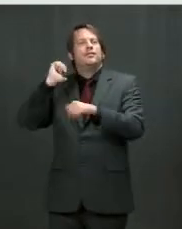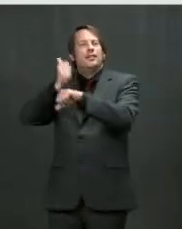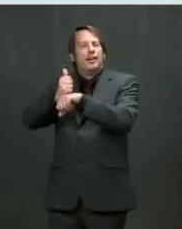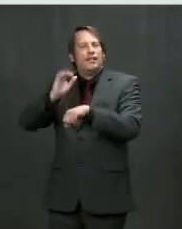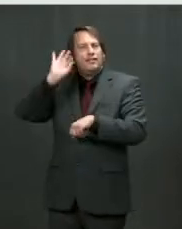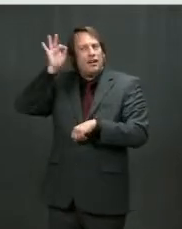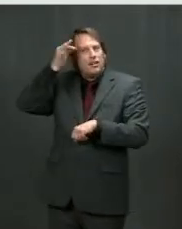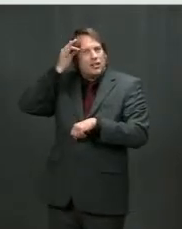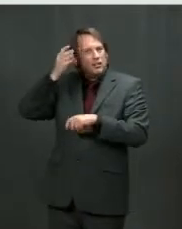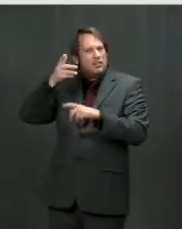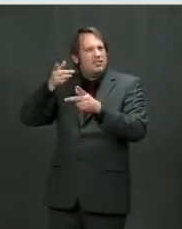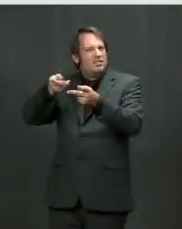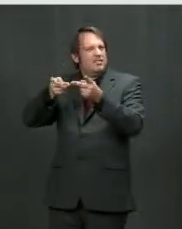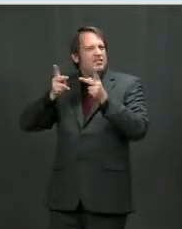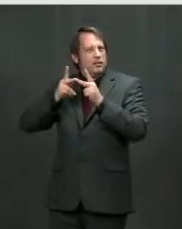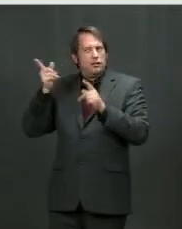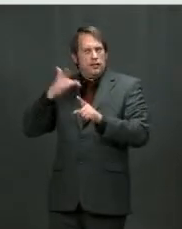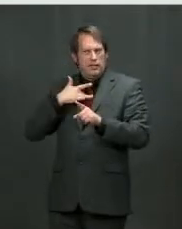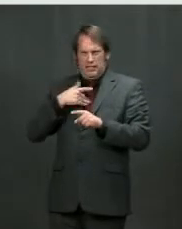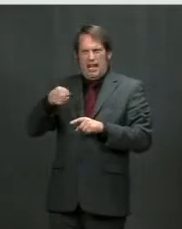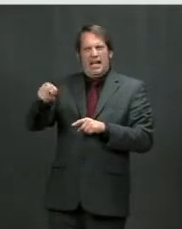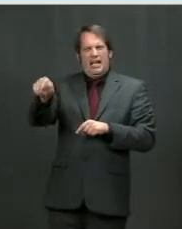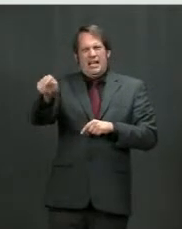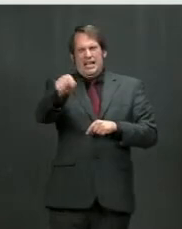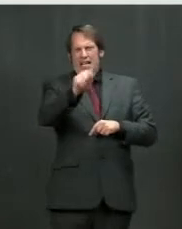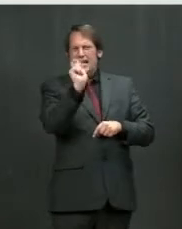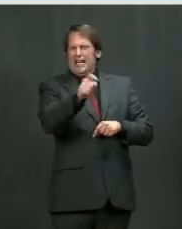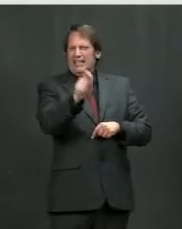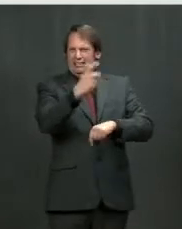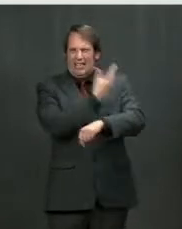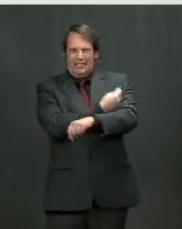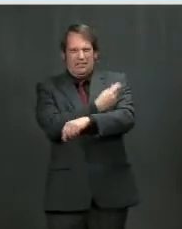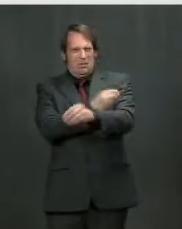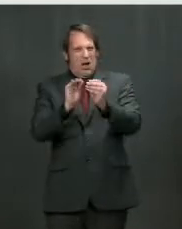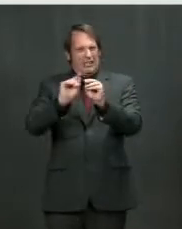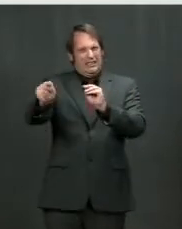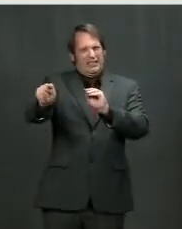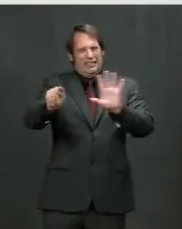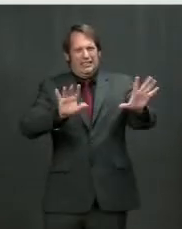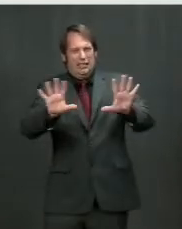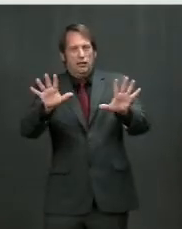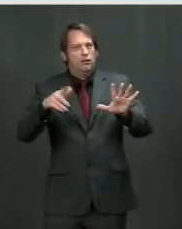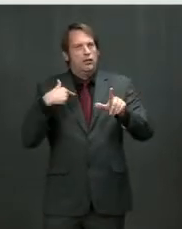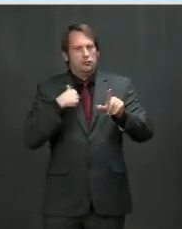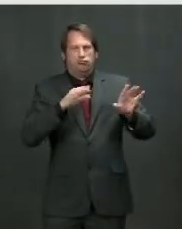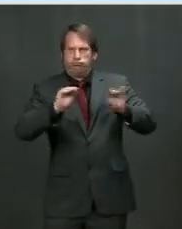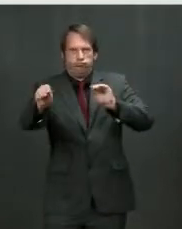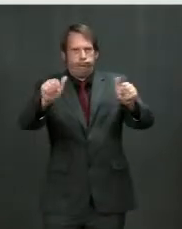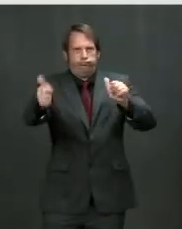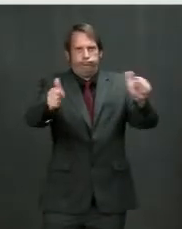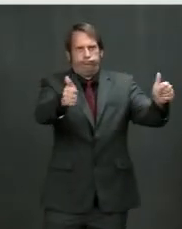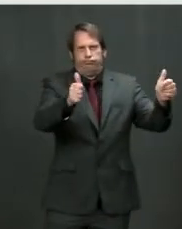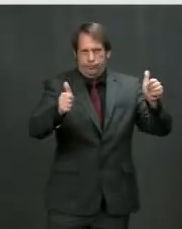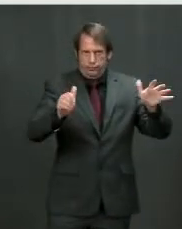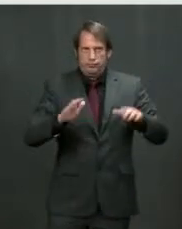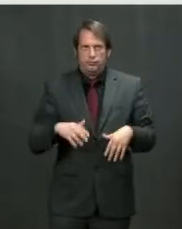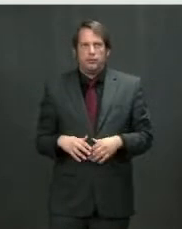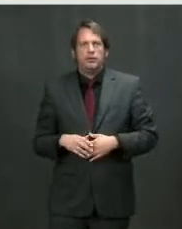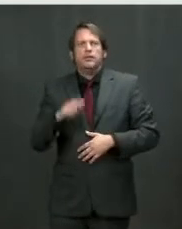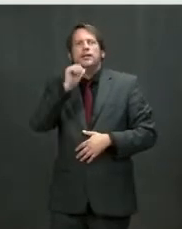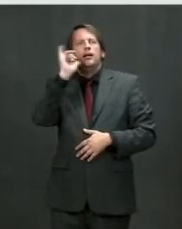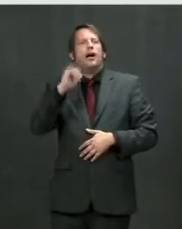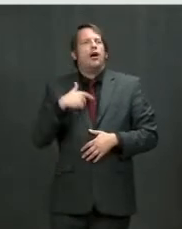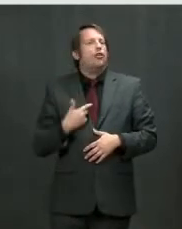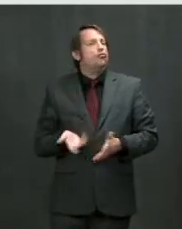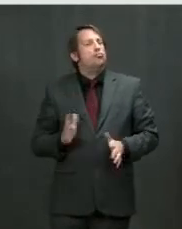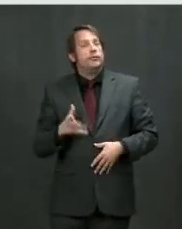fill. So I wouldn't want to give the impression that someone is sitting back and managing this pandemic and the